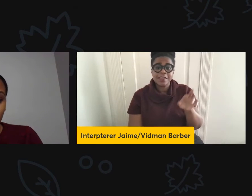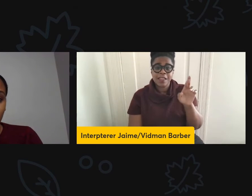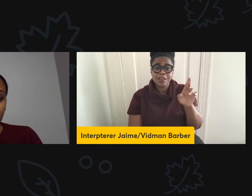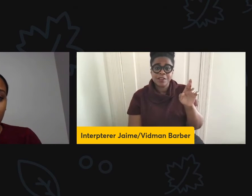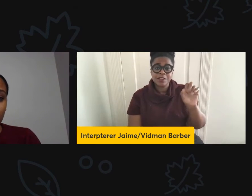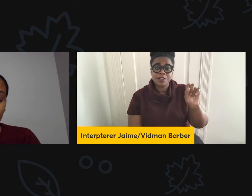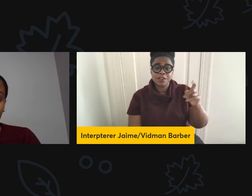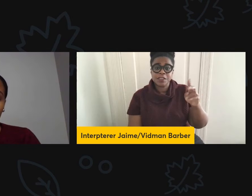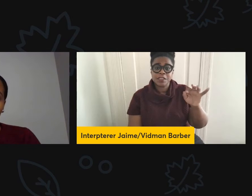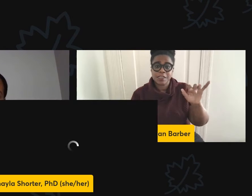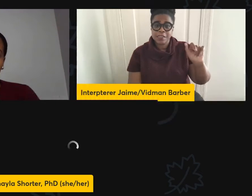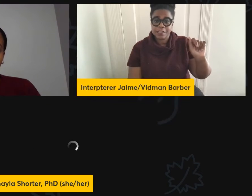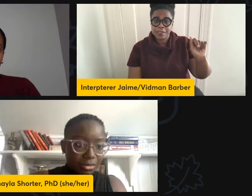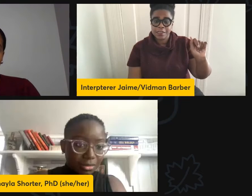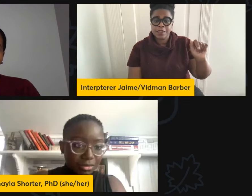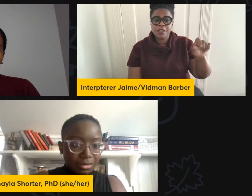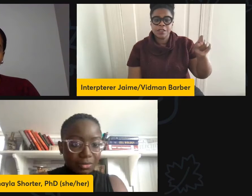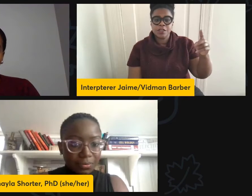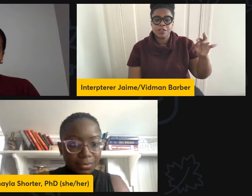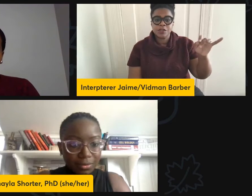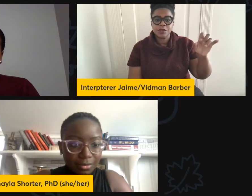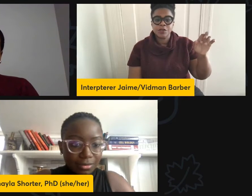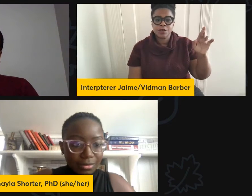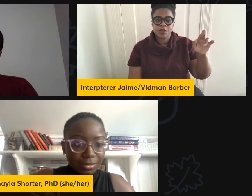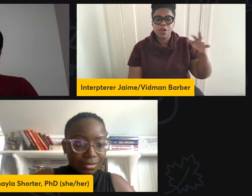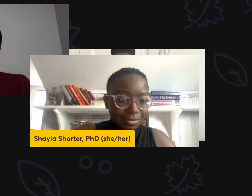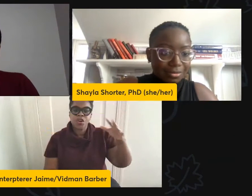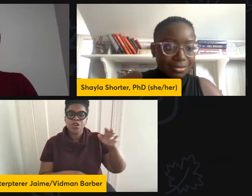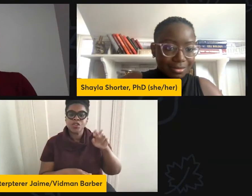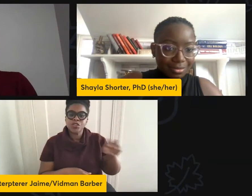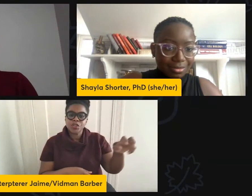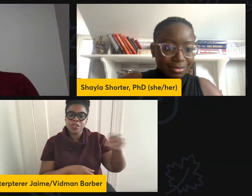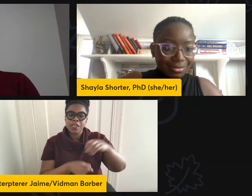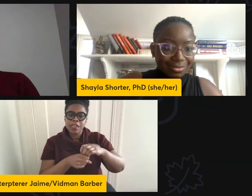Shorter, who would tell us about her journey into immunology.